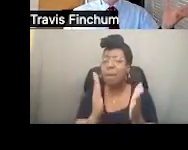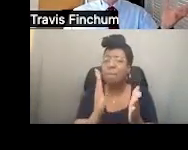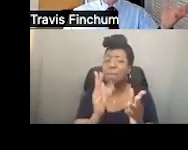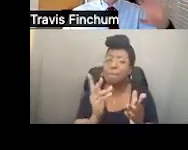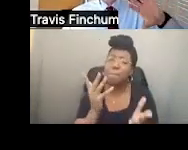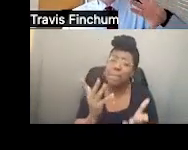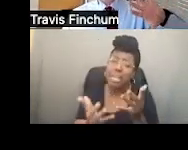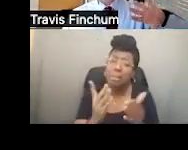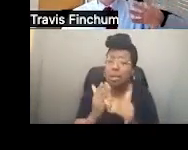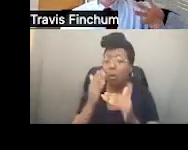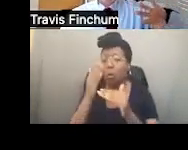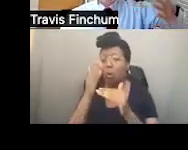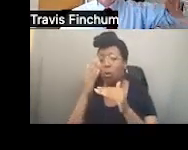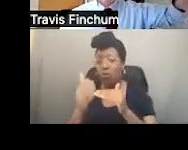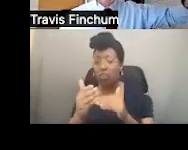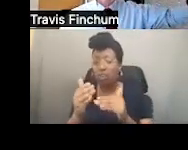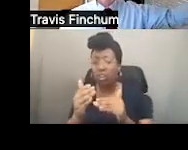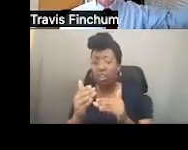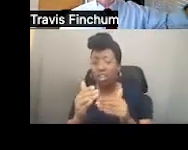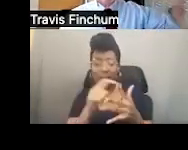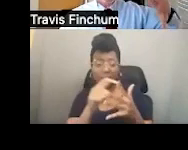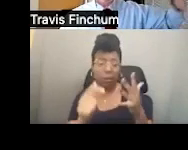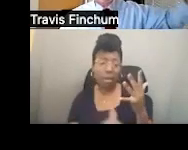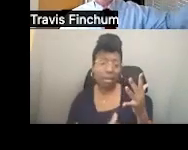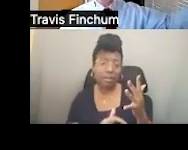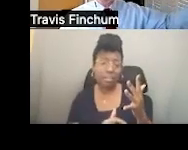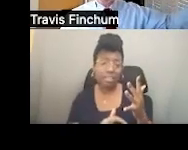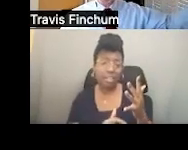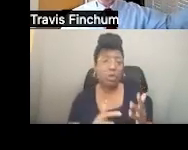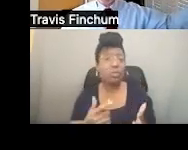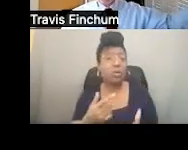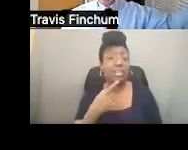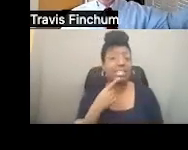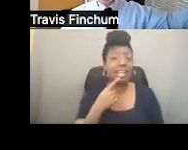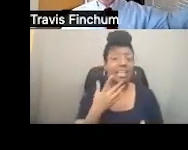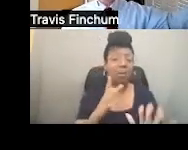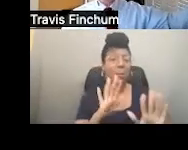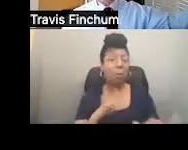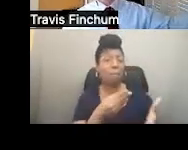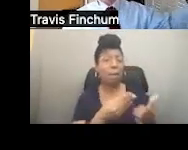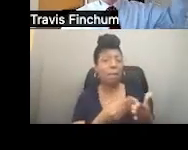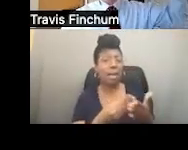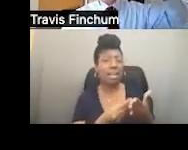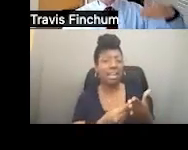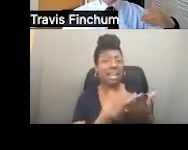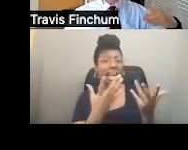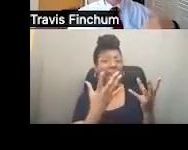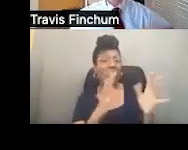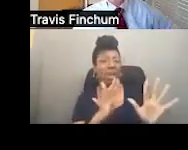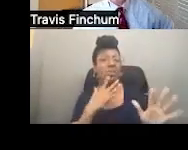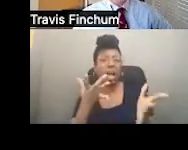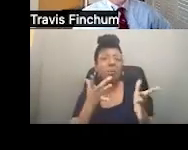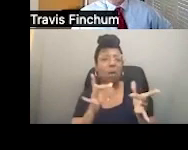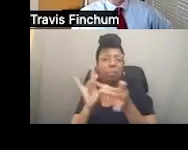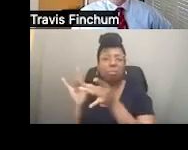to qualify. So they may say, here, take my money. I'm going to give my money away, and therefore I'll get under the